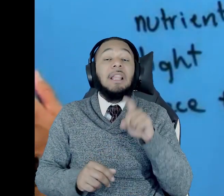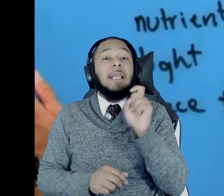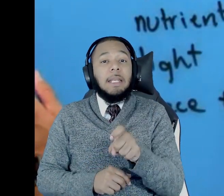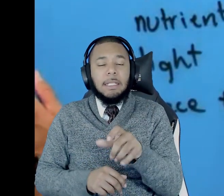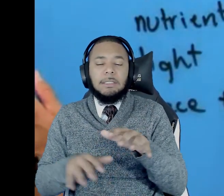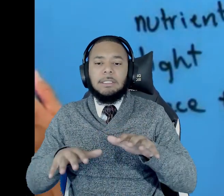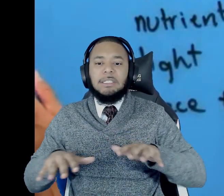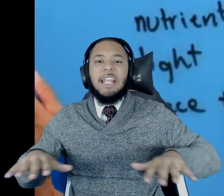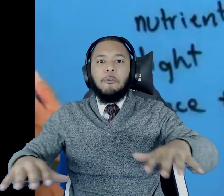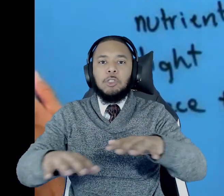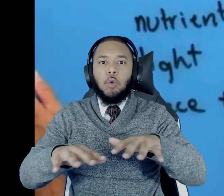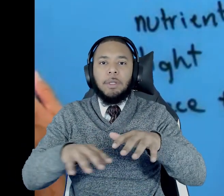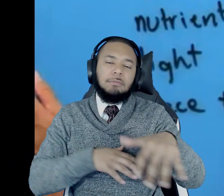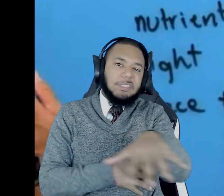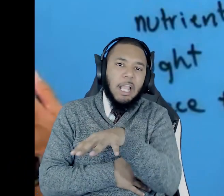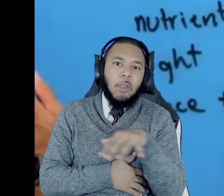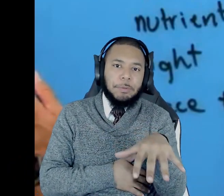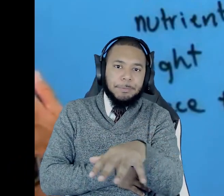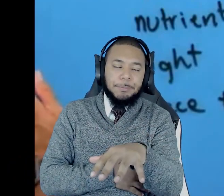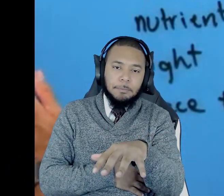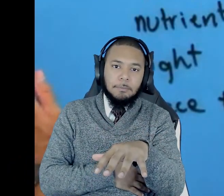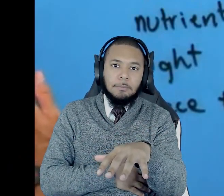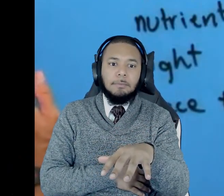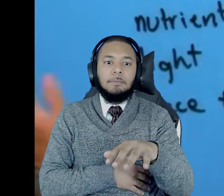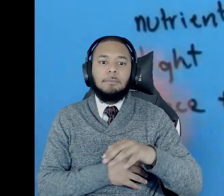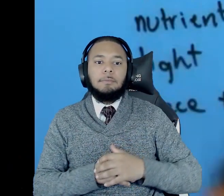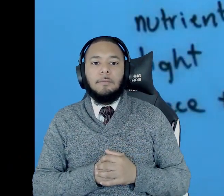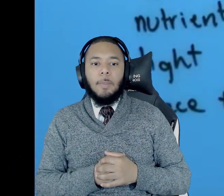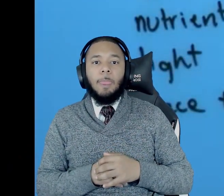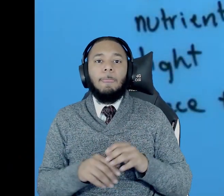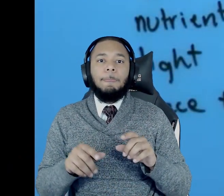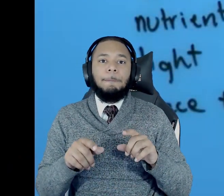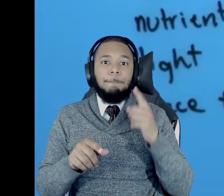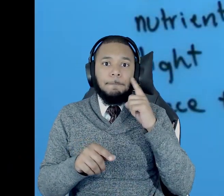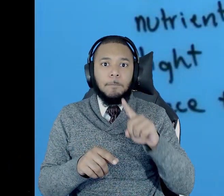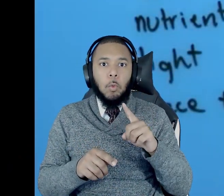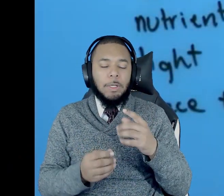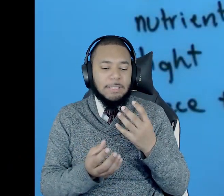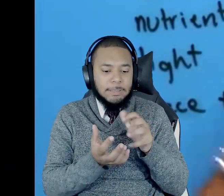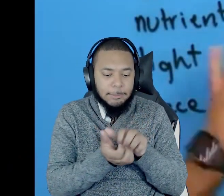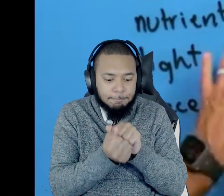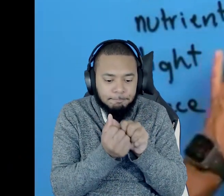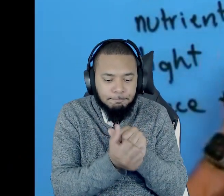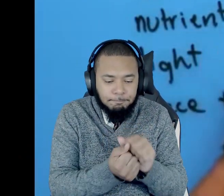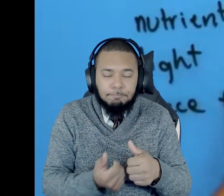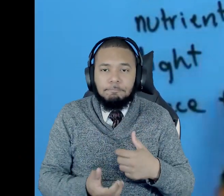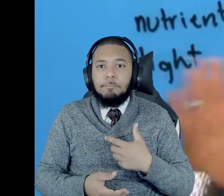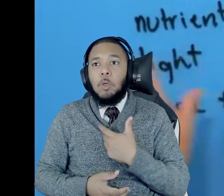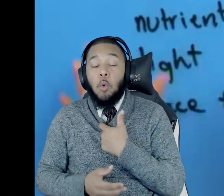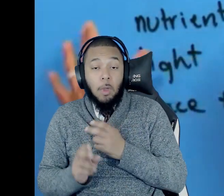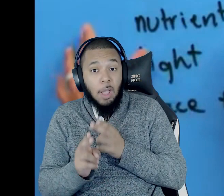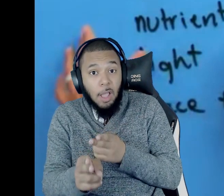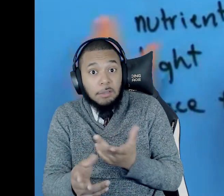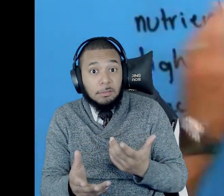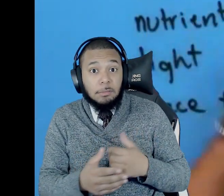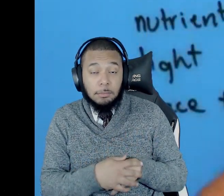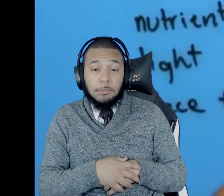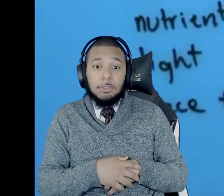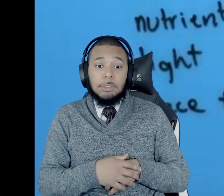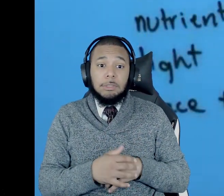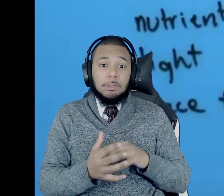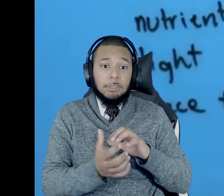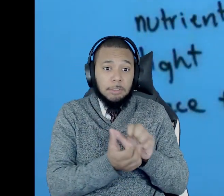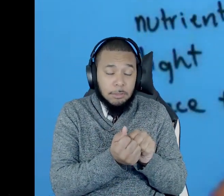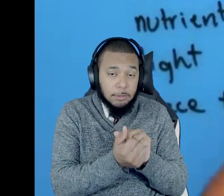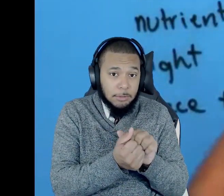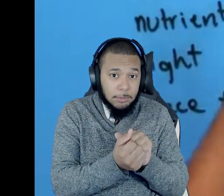territory or space to call their own and also to hunt, right? So whether they're a grazing animal that's eating plants or whether